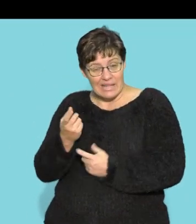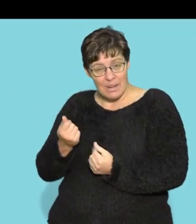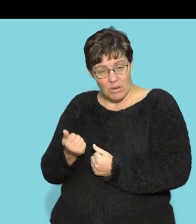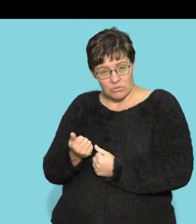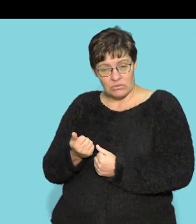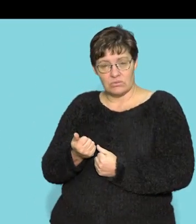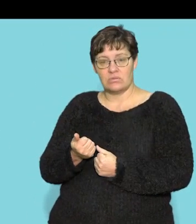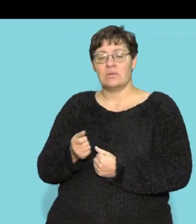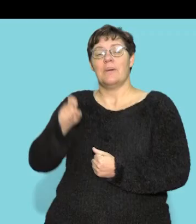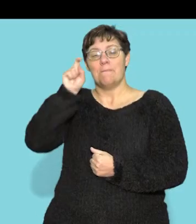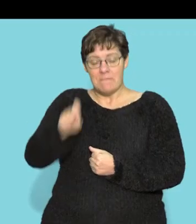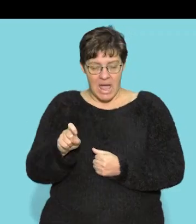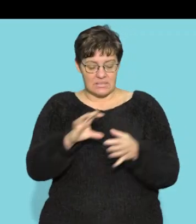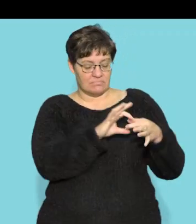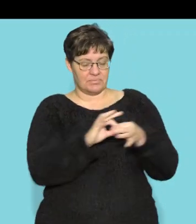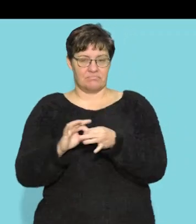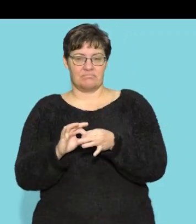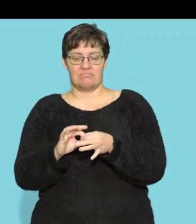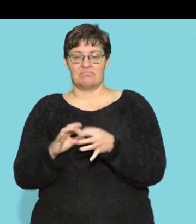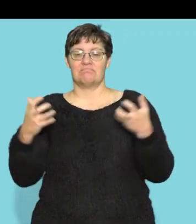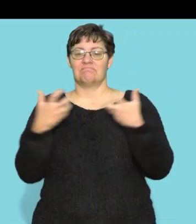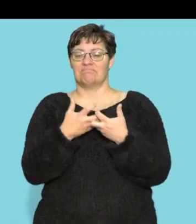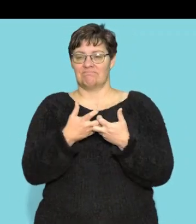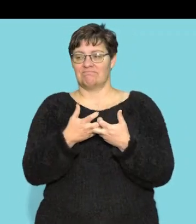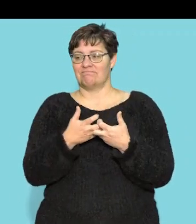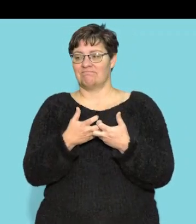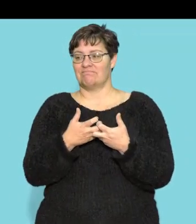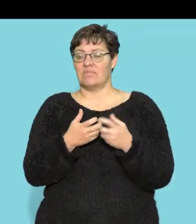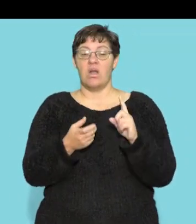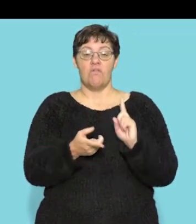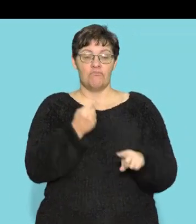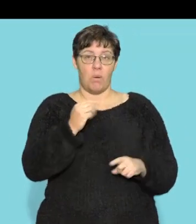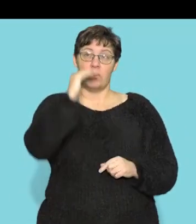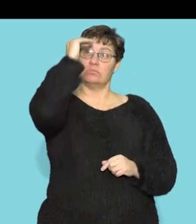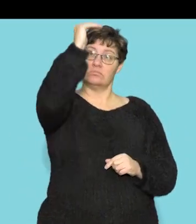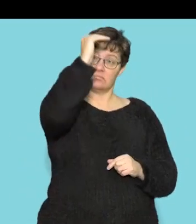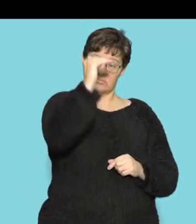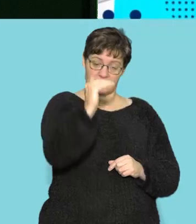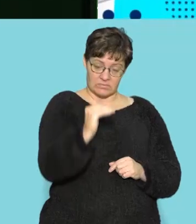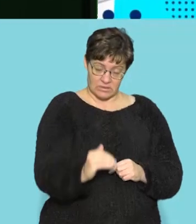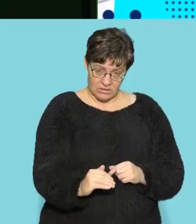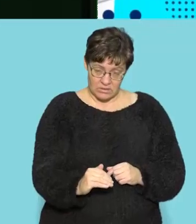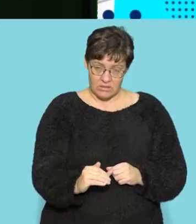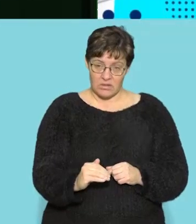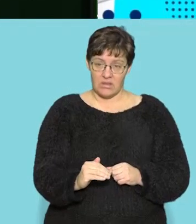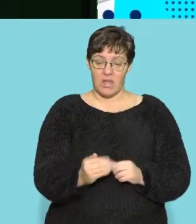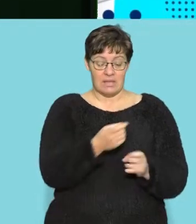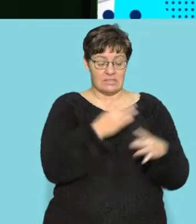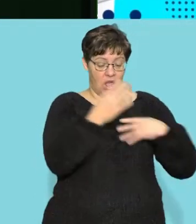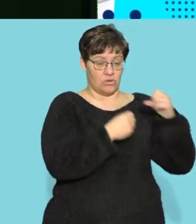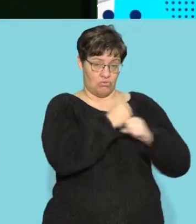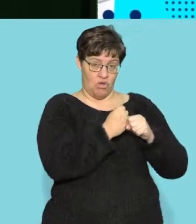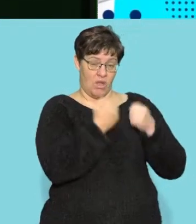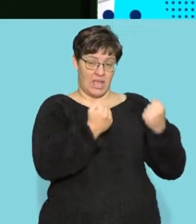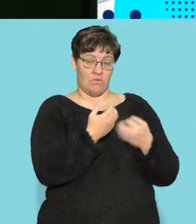figure has to then correspond with, so working from top to bottom, your carrying value at the beginning of the